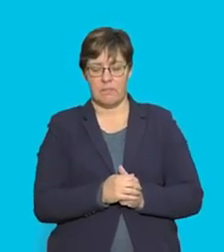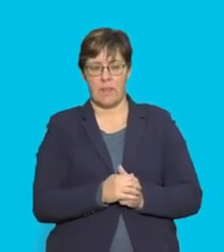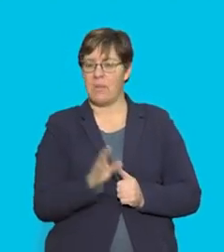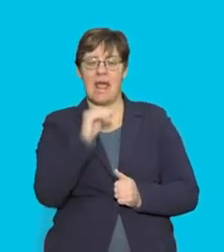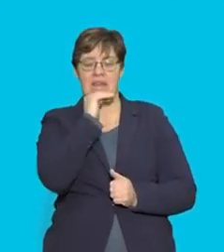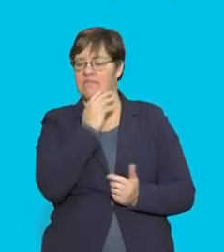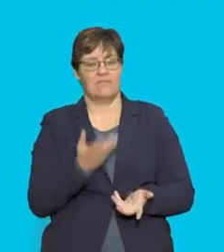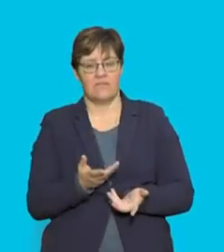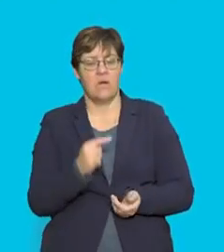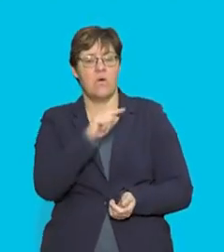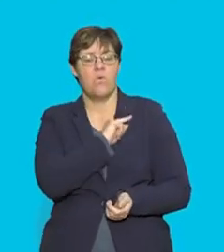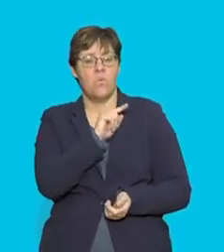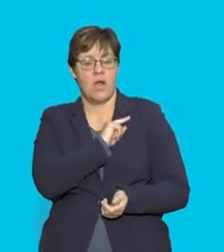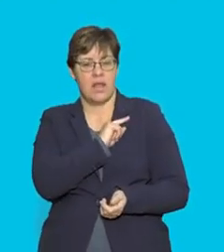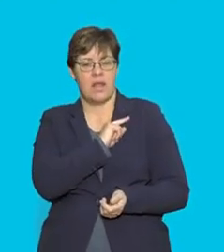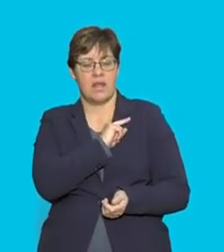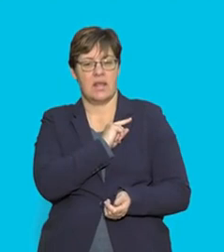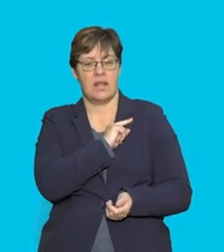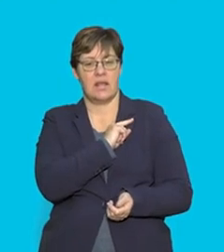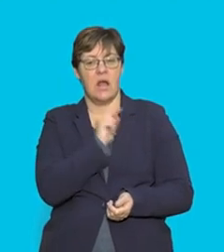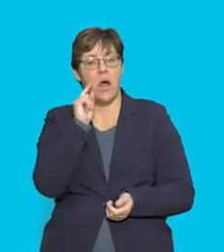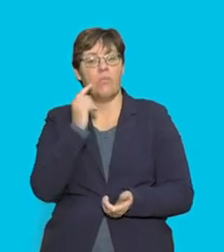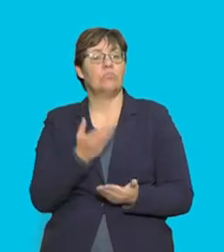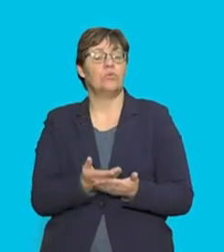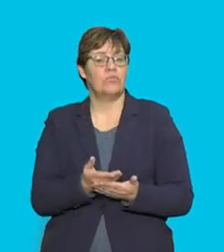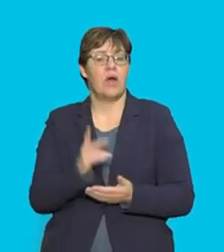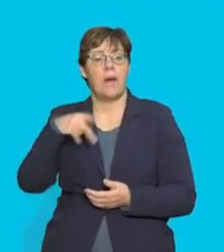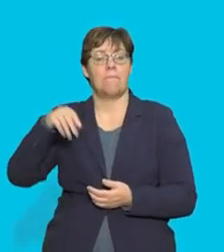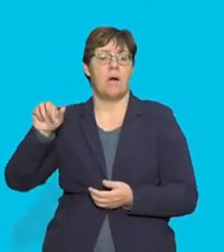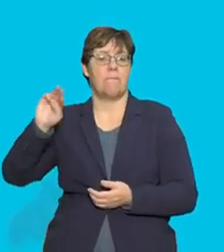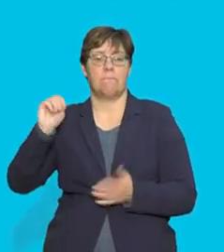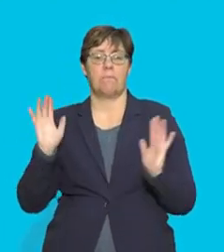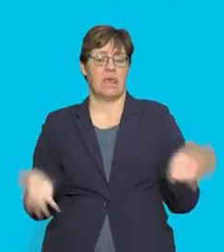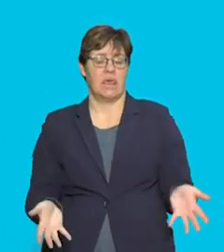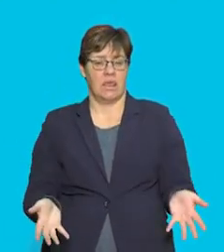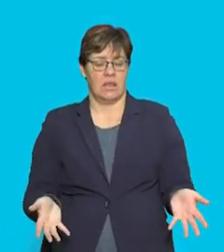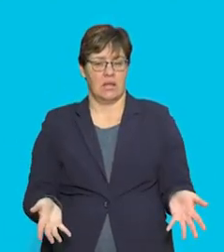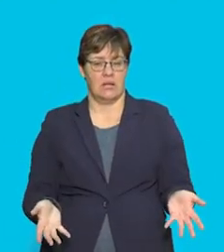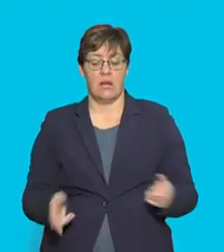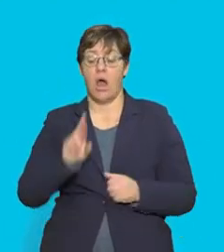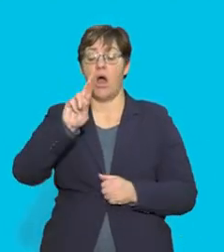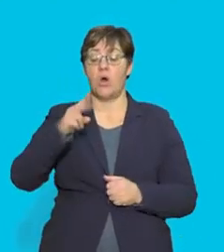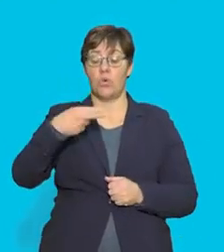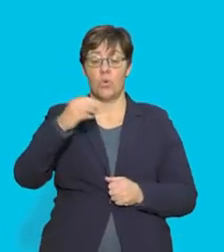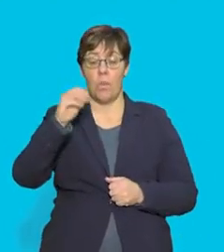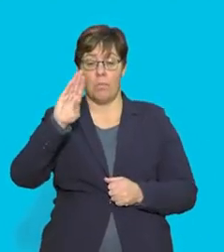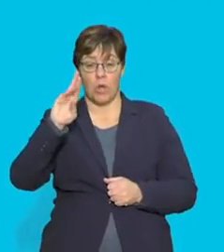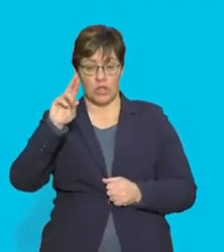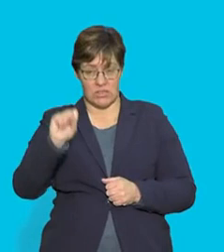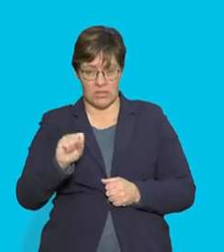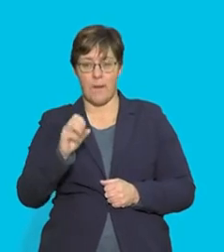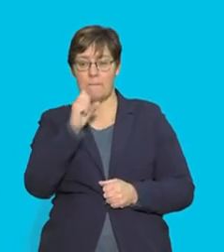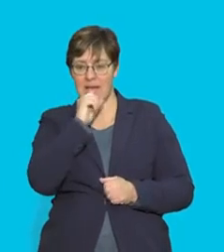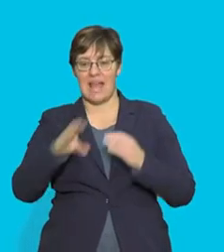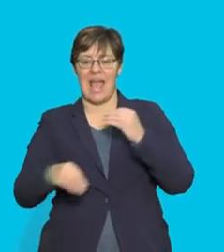be sufficient, because then you would only have proven it to be a parallelogram. To make it a rhombus, then you